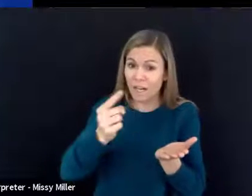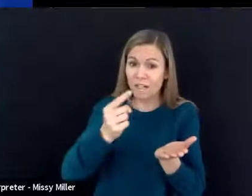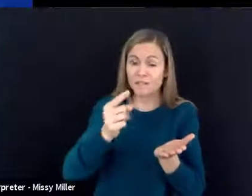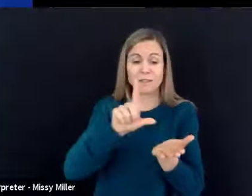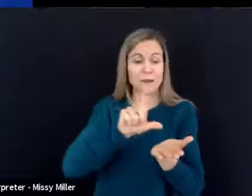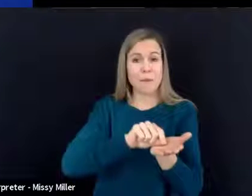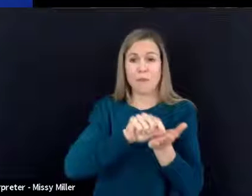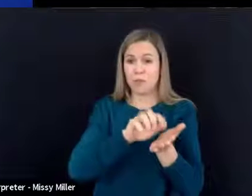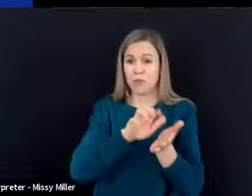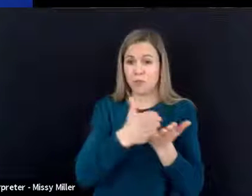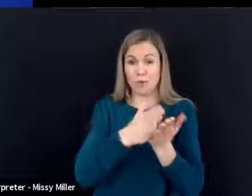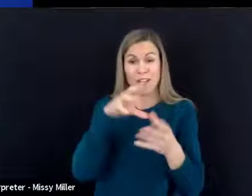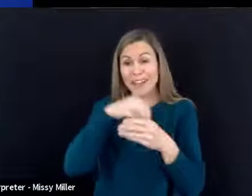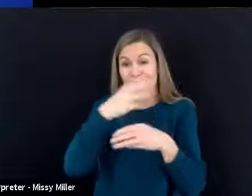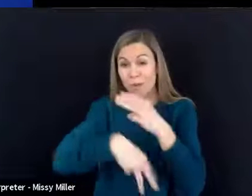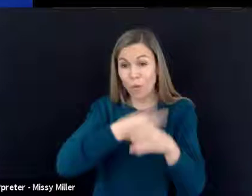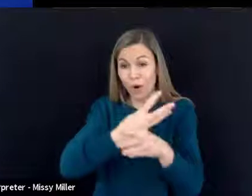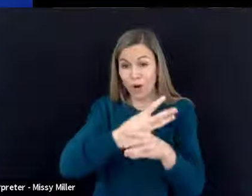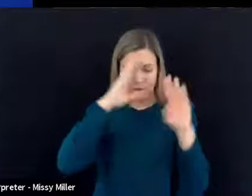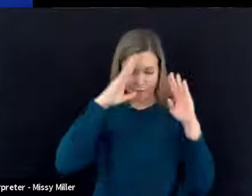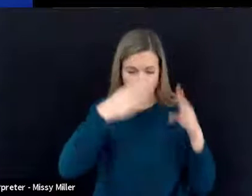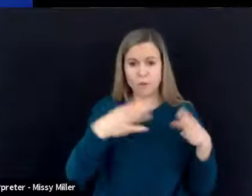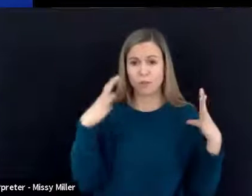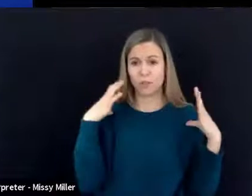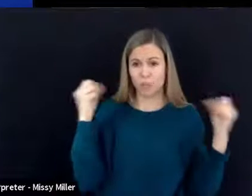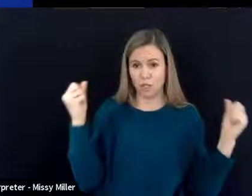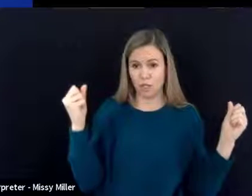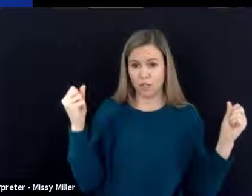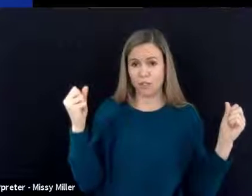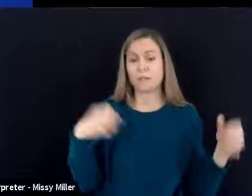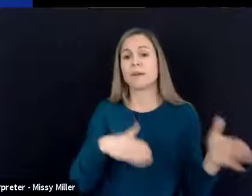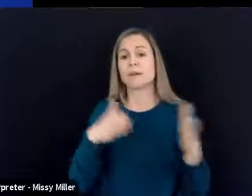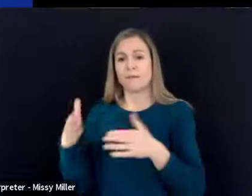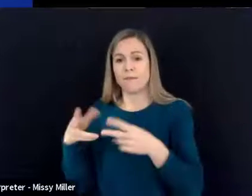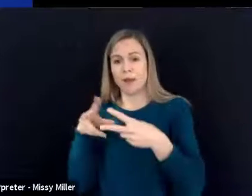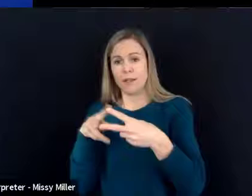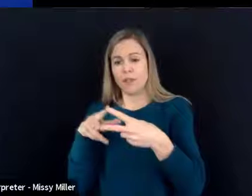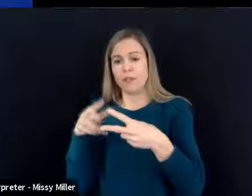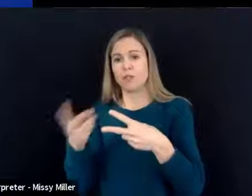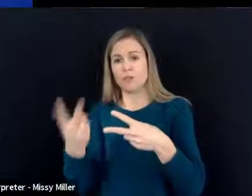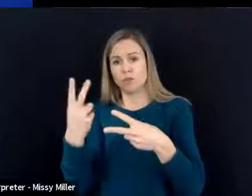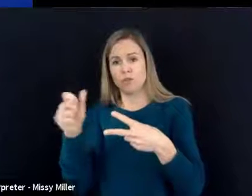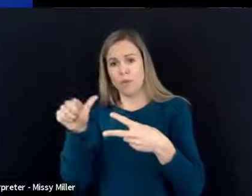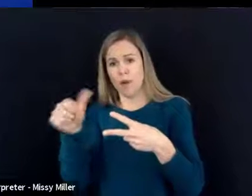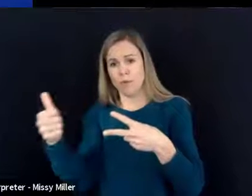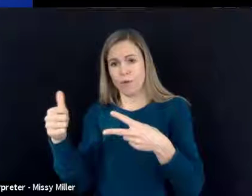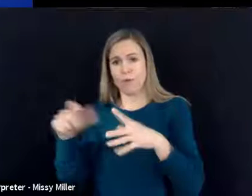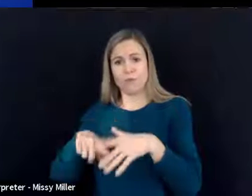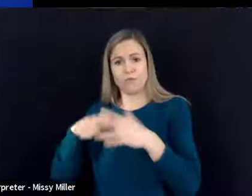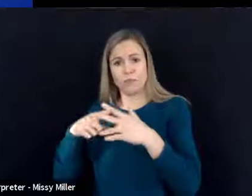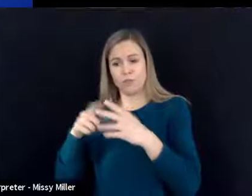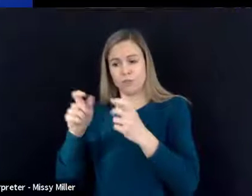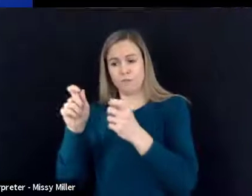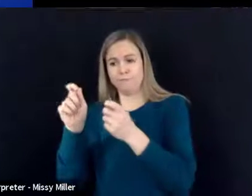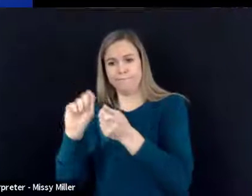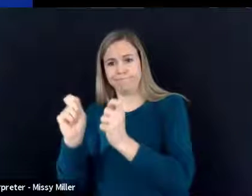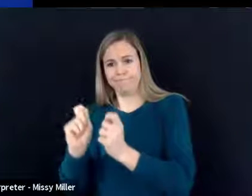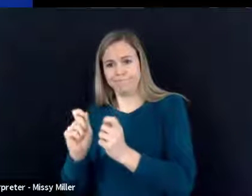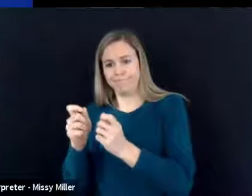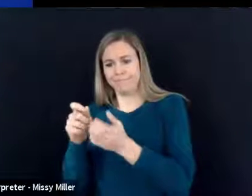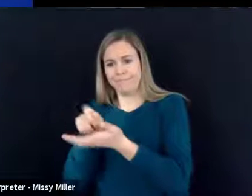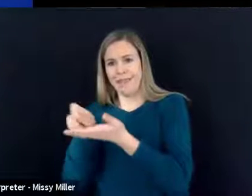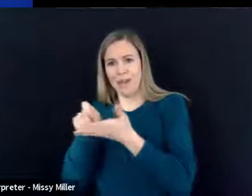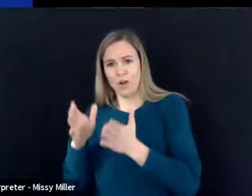to Charge Syndrome. And finally, Tim Hartshorn and Meg Hefner, who were two of the original 4 editors, decided it was time